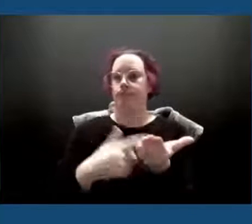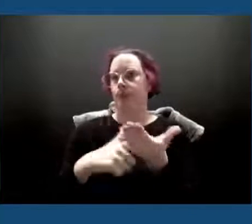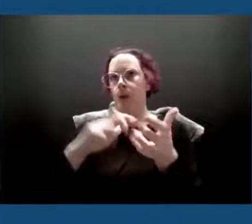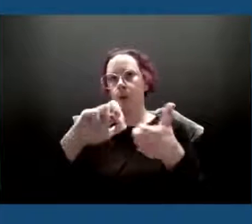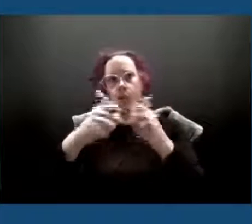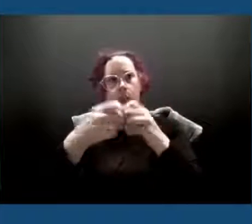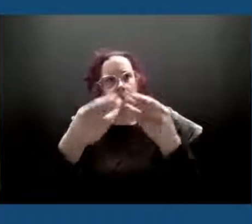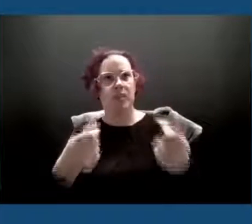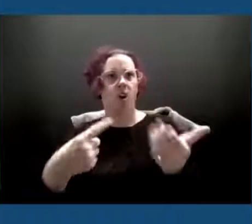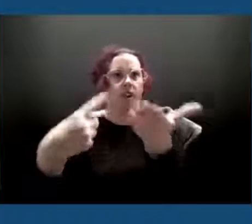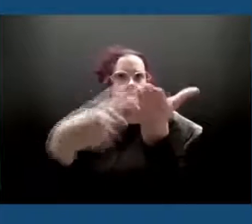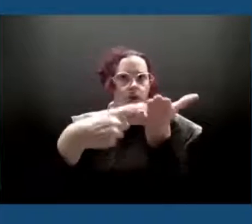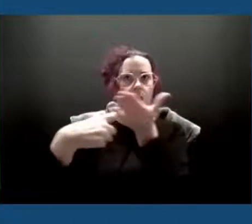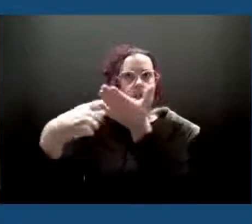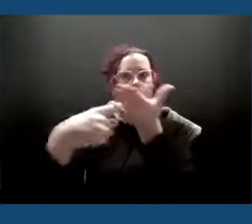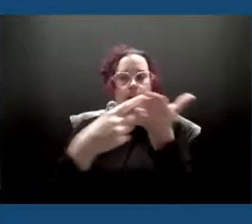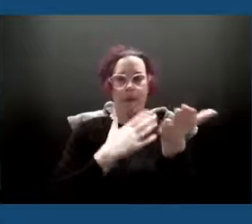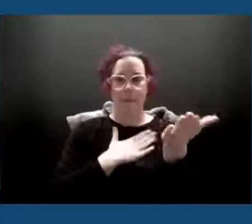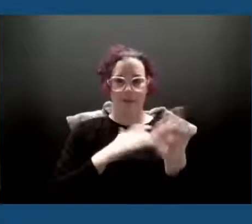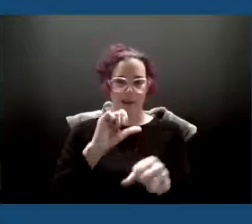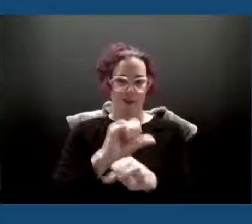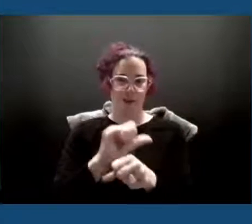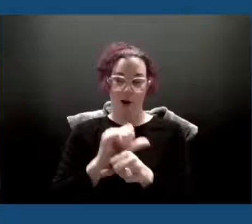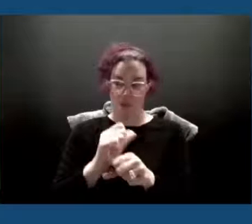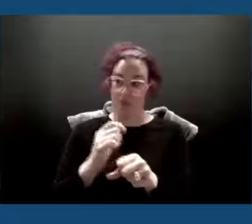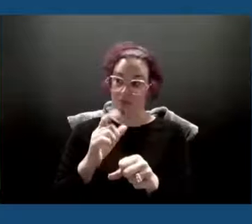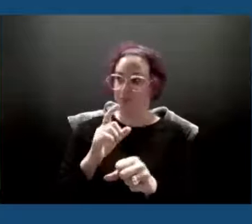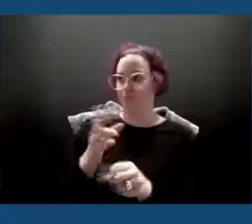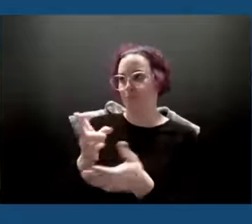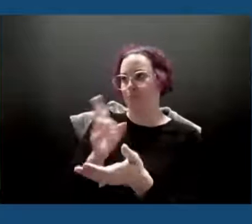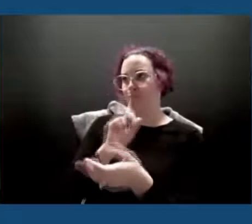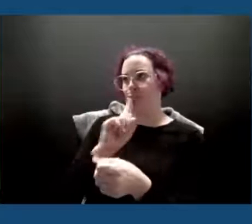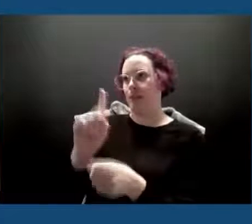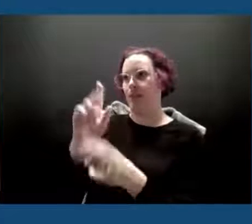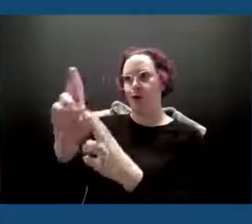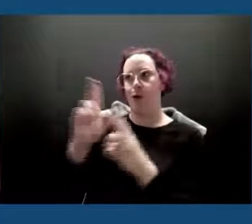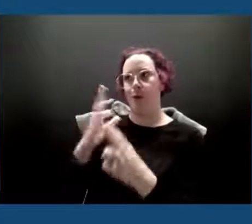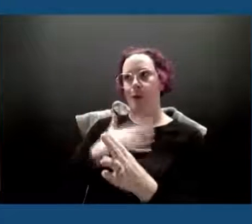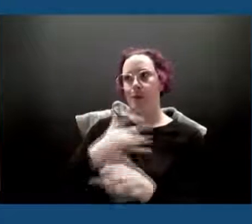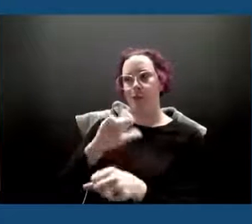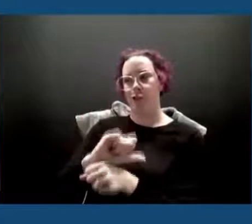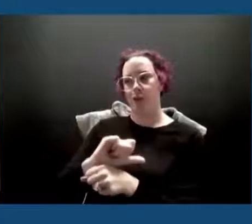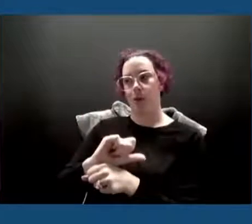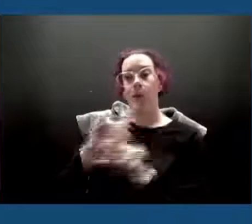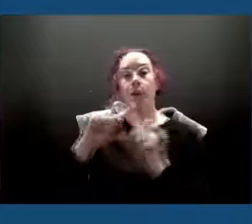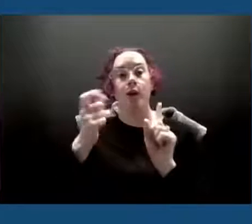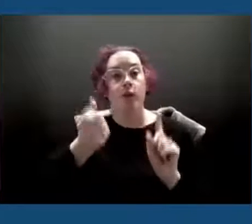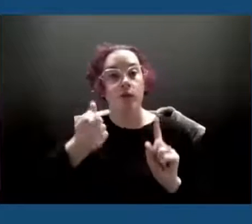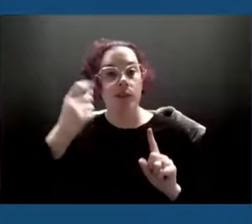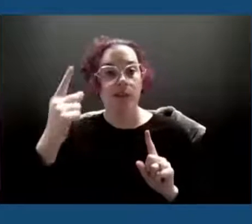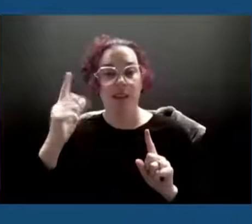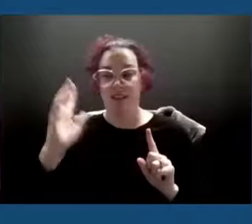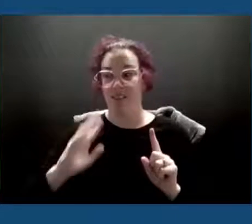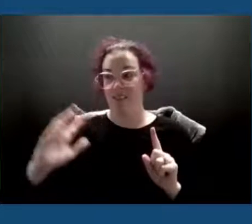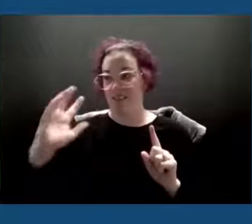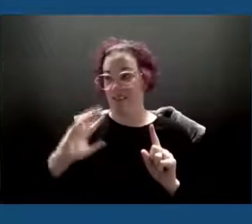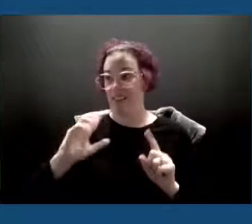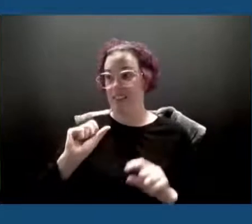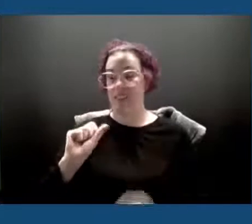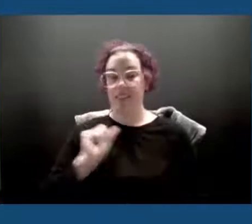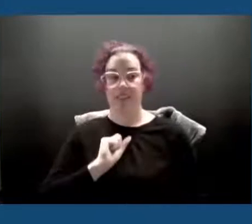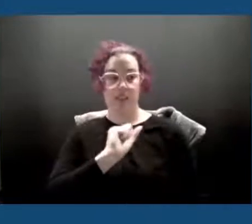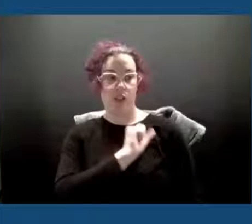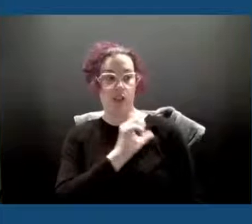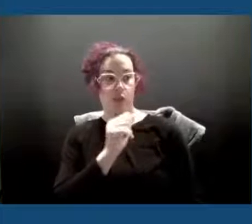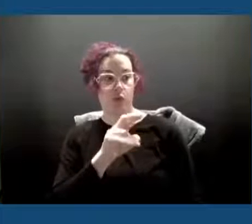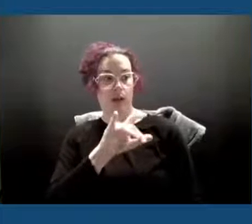in this job that I am so honored to be able to do. But when, at the time, Senator Serino approached me about this